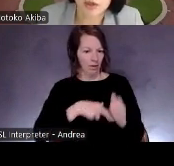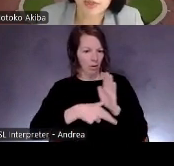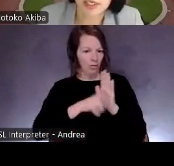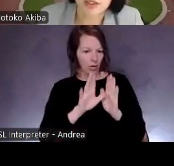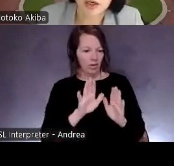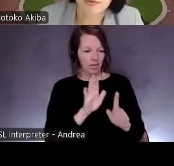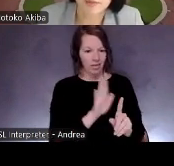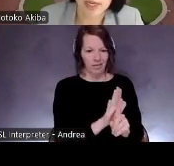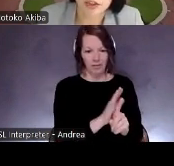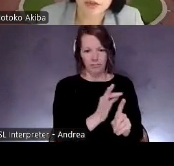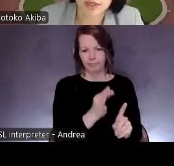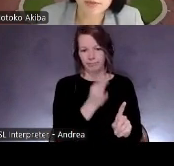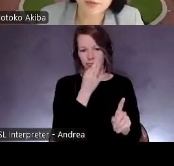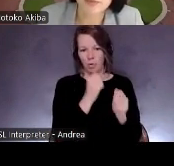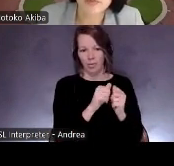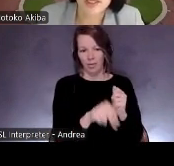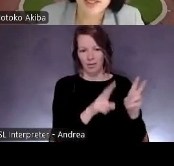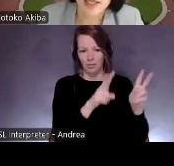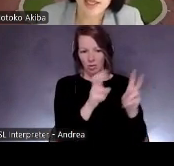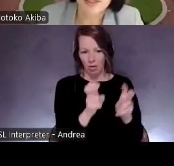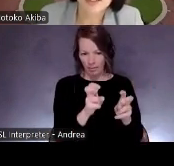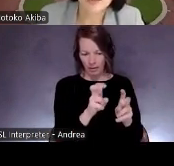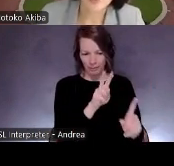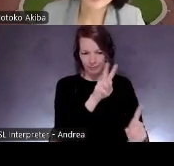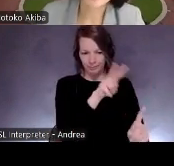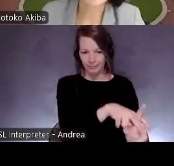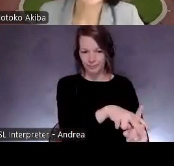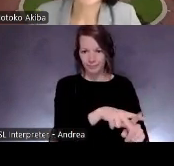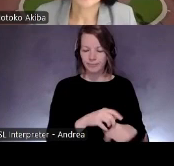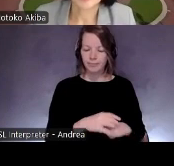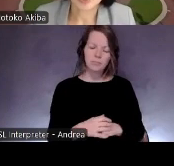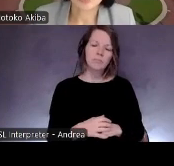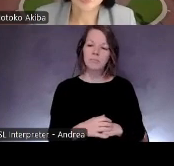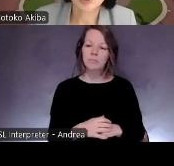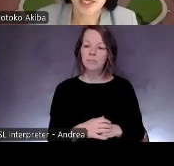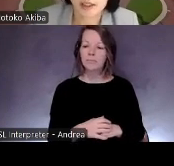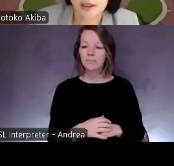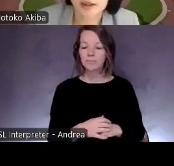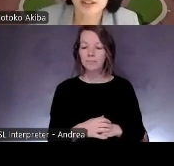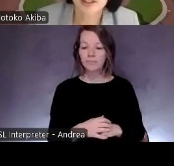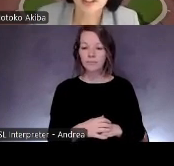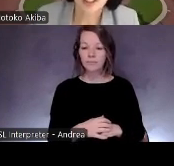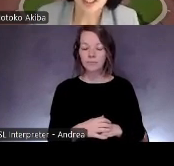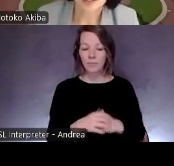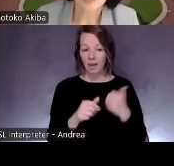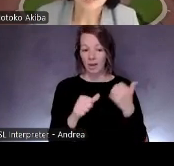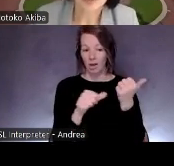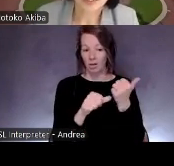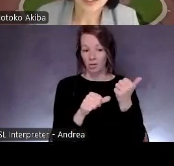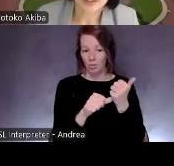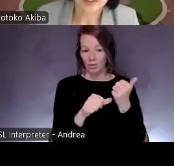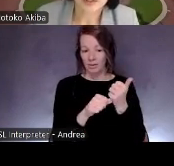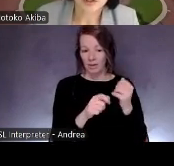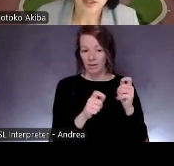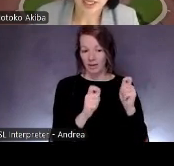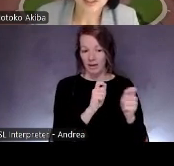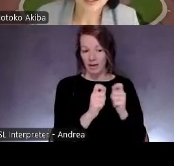specific topic of the manuscript. And once the associate editor